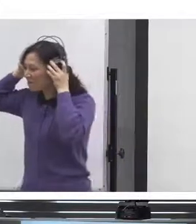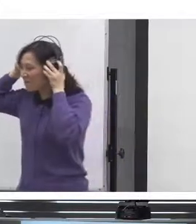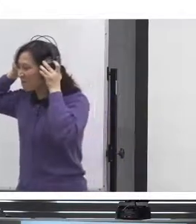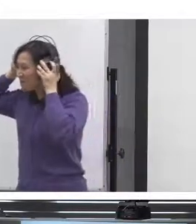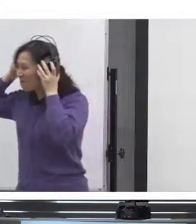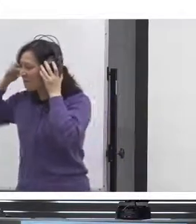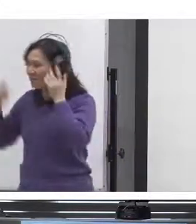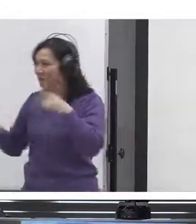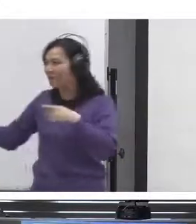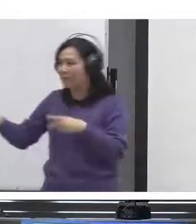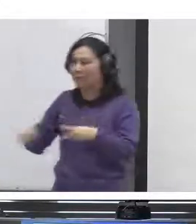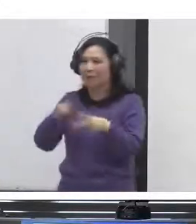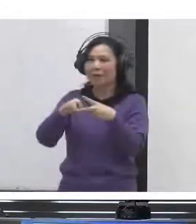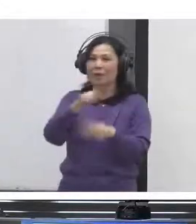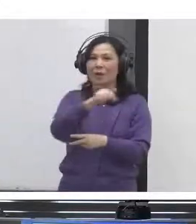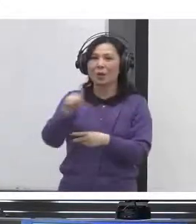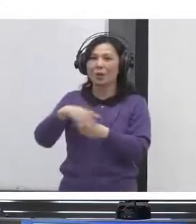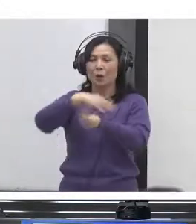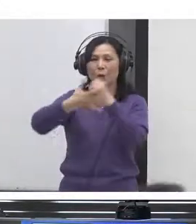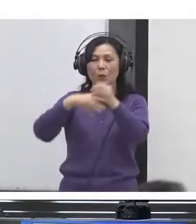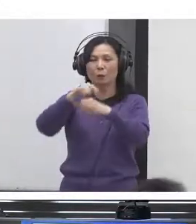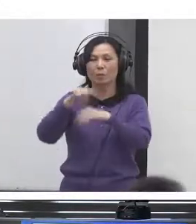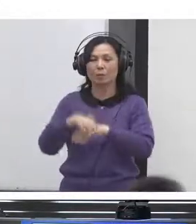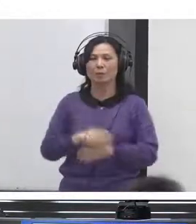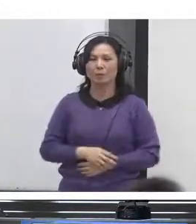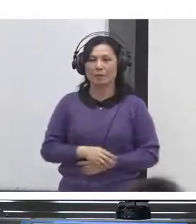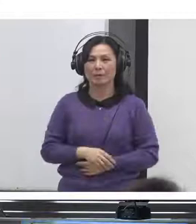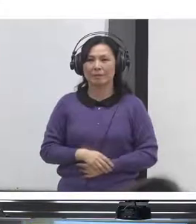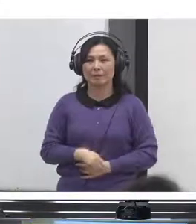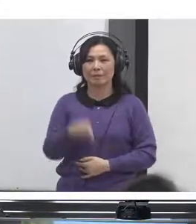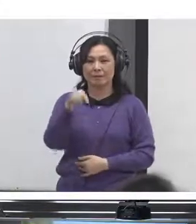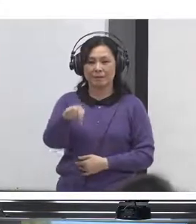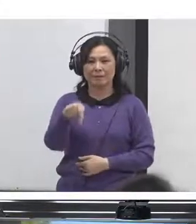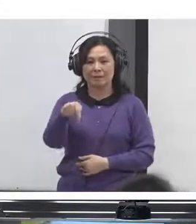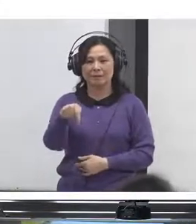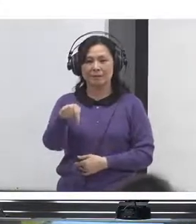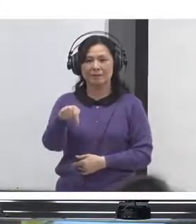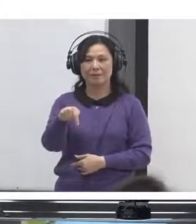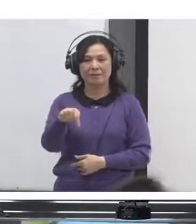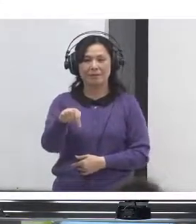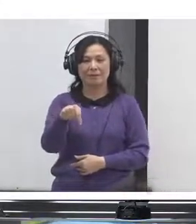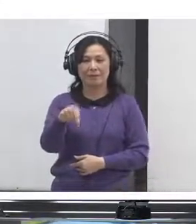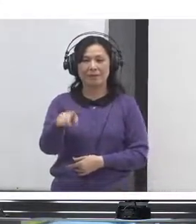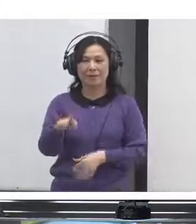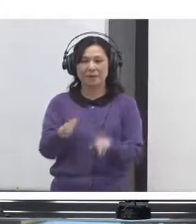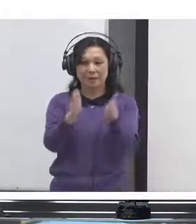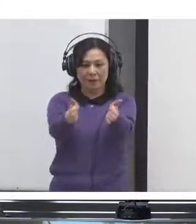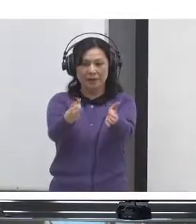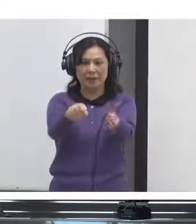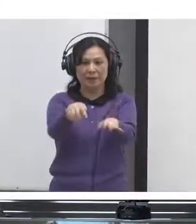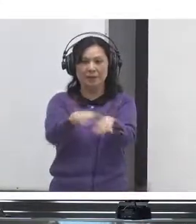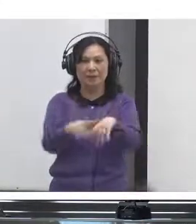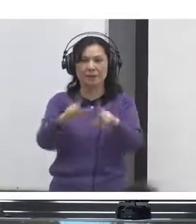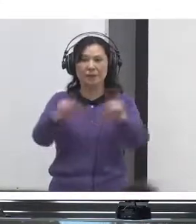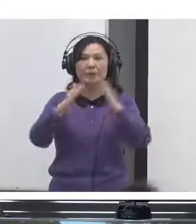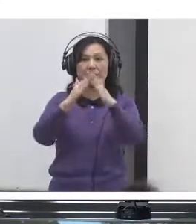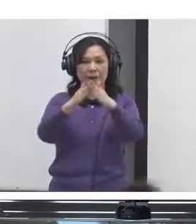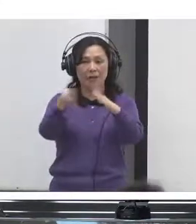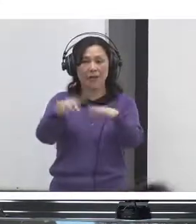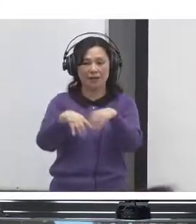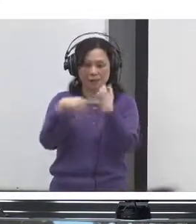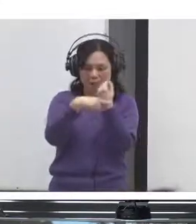OCTOPI. The focus of our university is on metropolitan research.Our scientists work hard